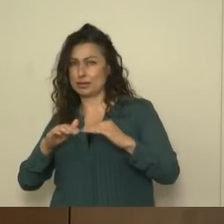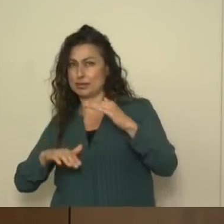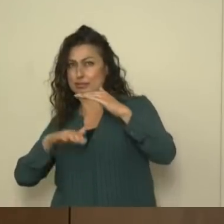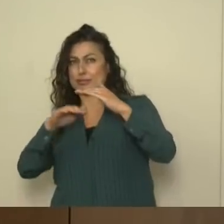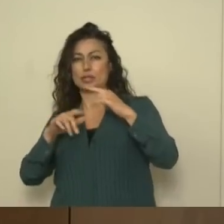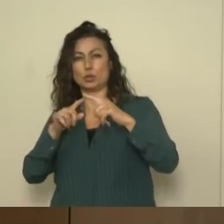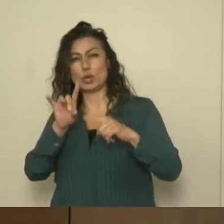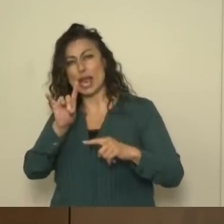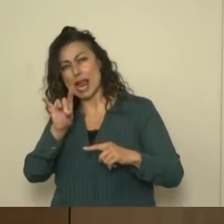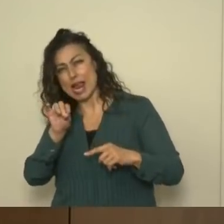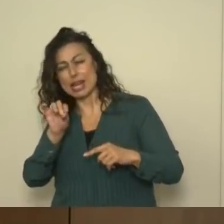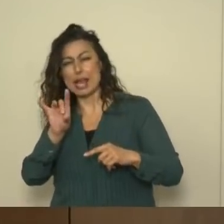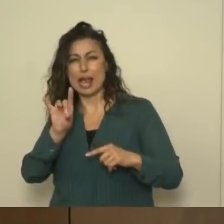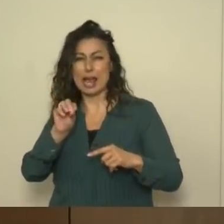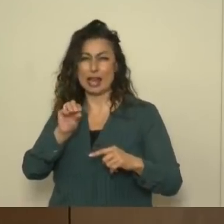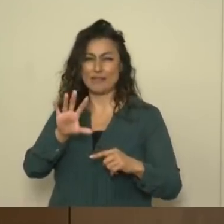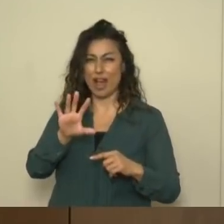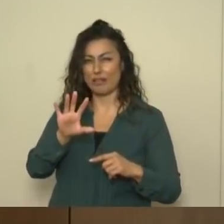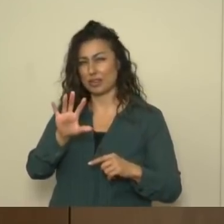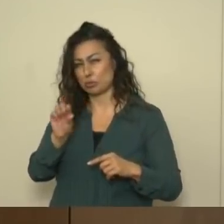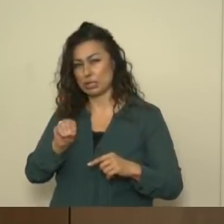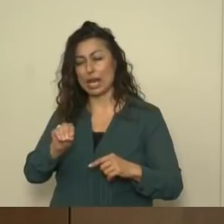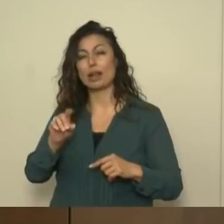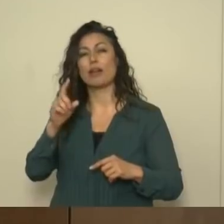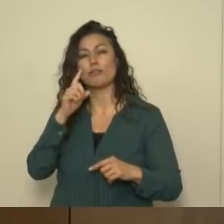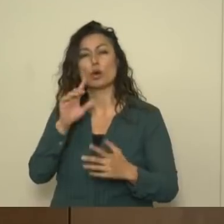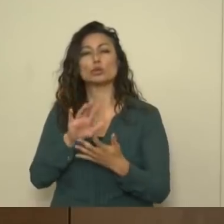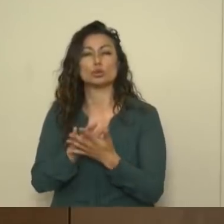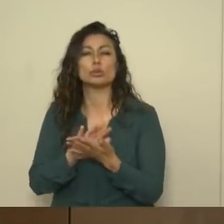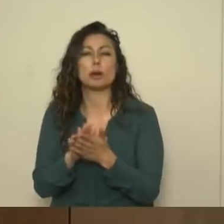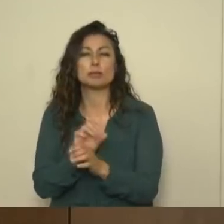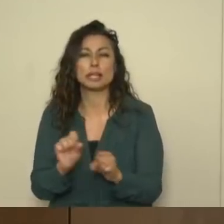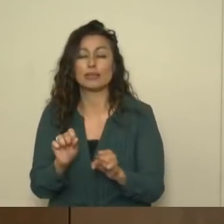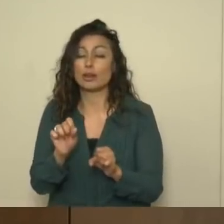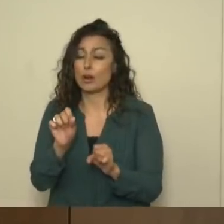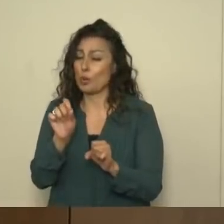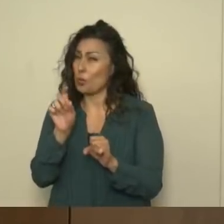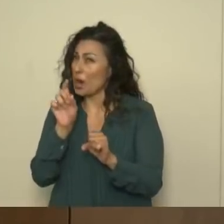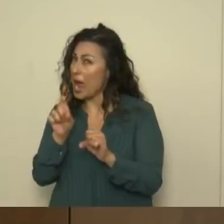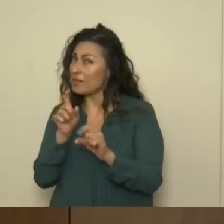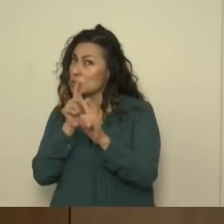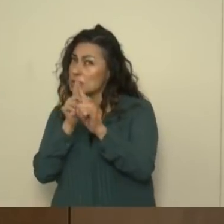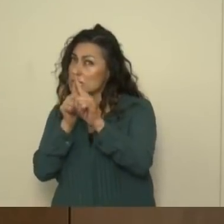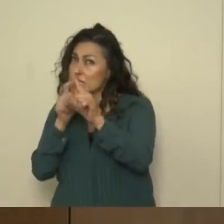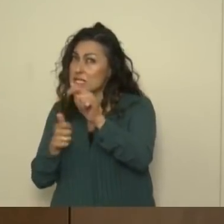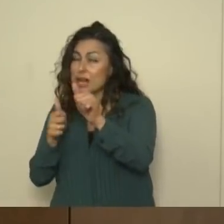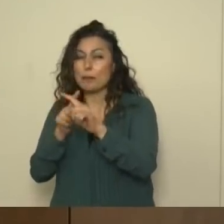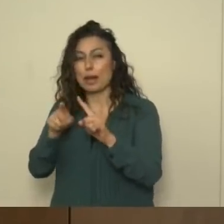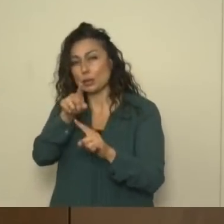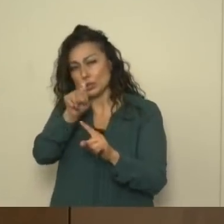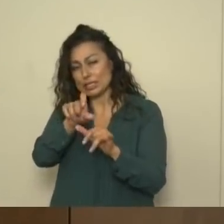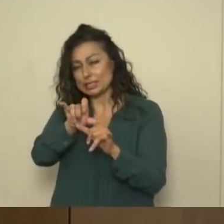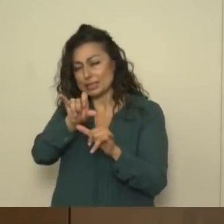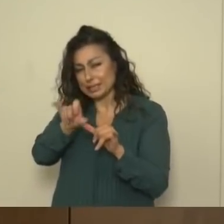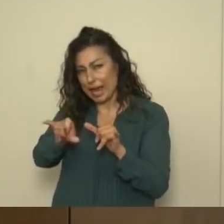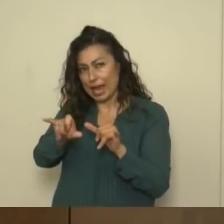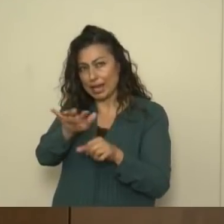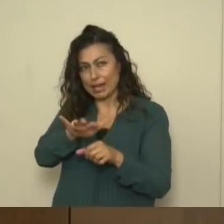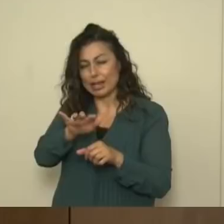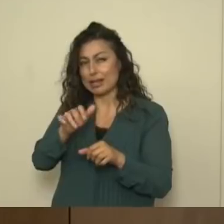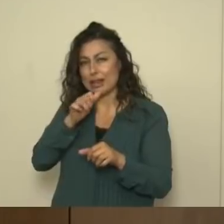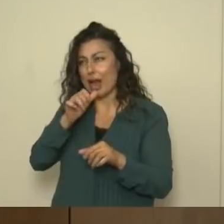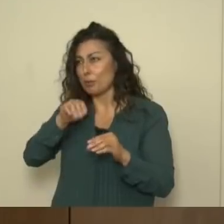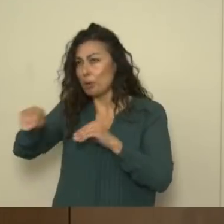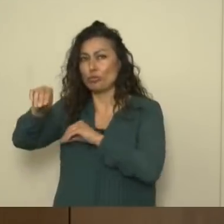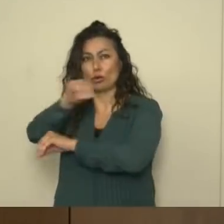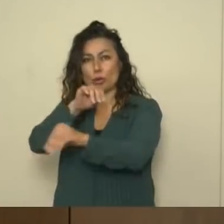schools are going to be safe. You have to do it. We have to do it. We can do it. But you have to stop moving around. And maybe the other thing I can do a little gratuitously,